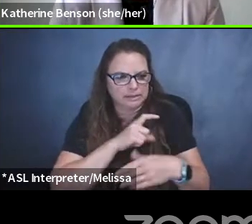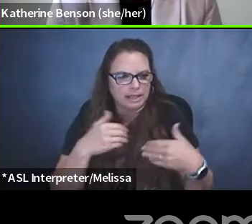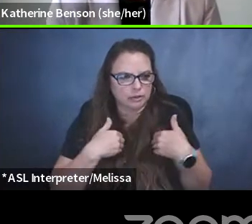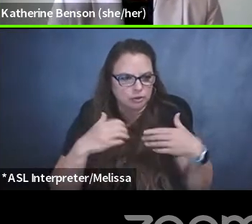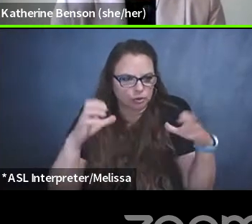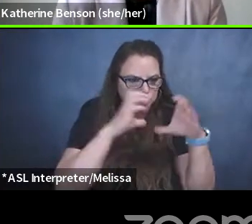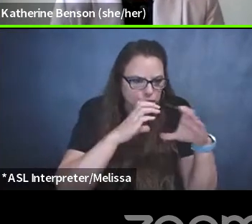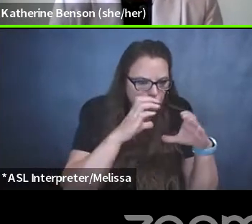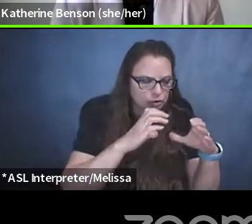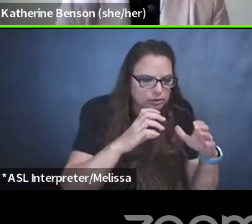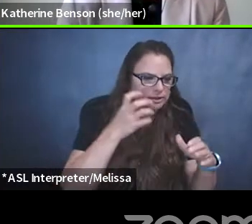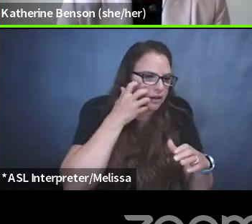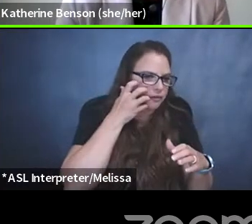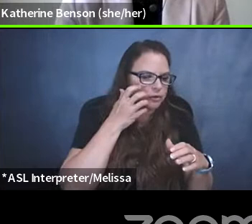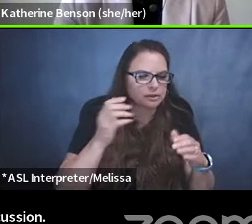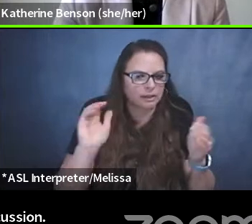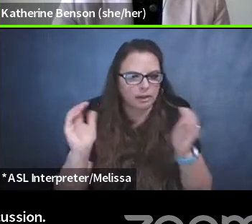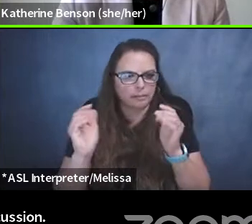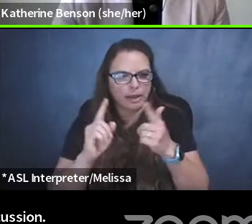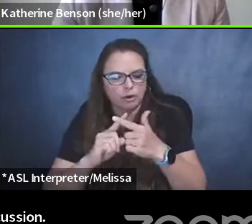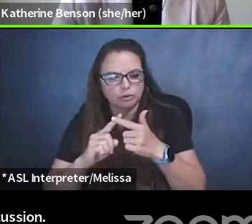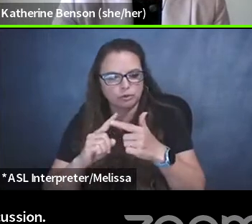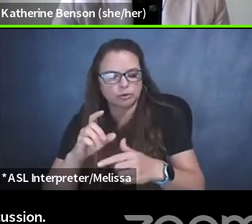border agents have to search our cell phones.